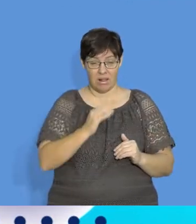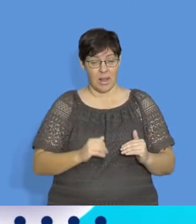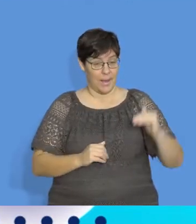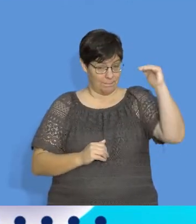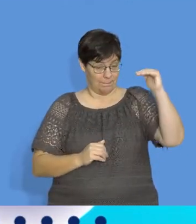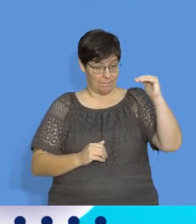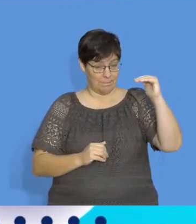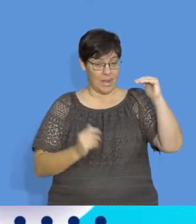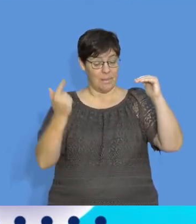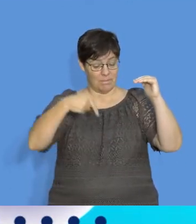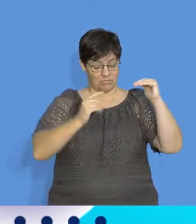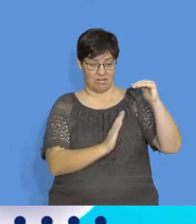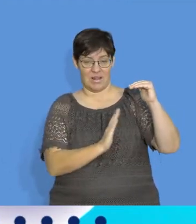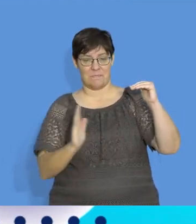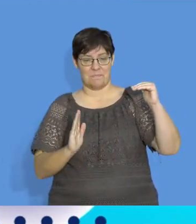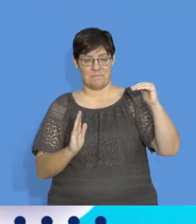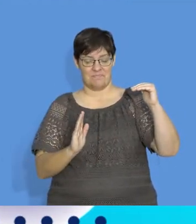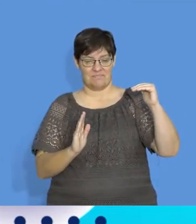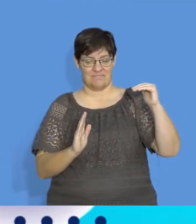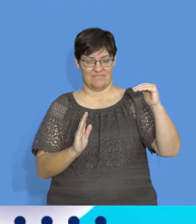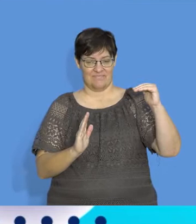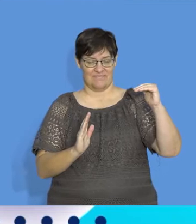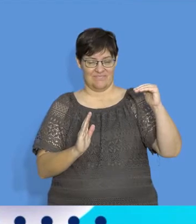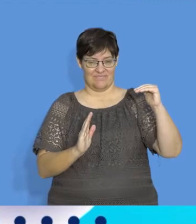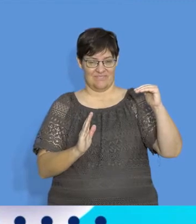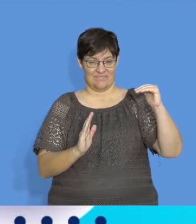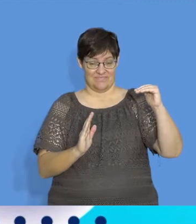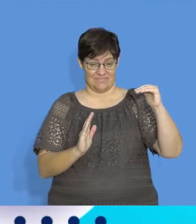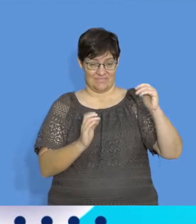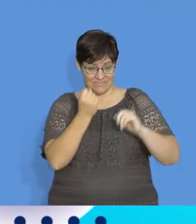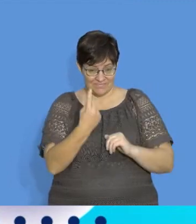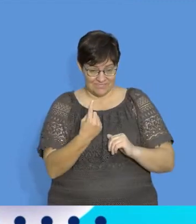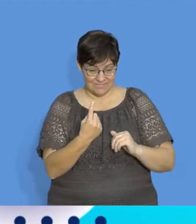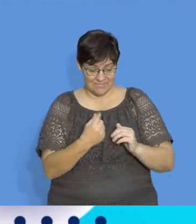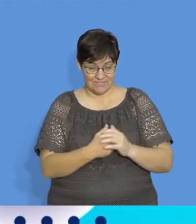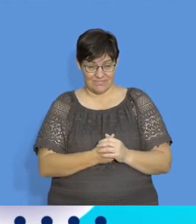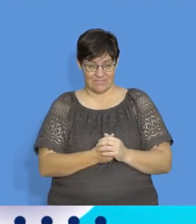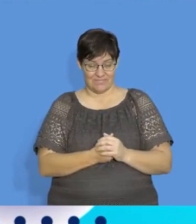up, petrol price goes up. Are we together?